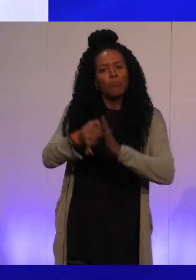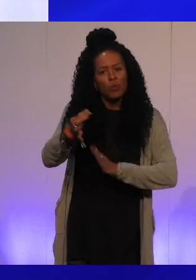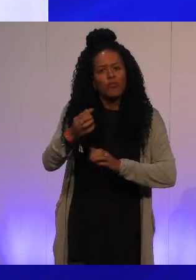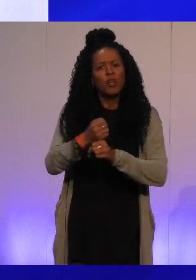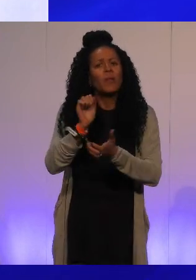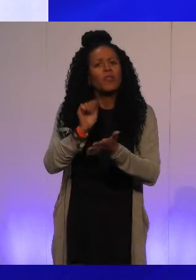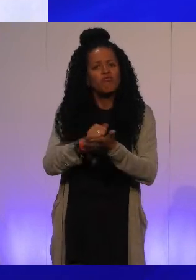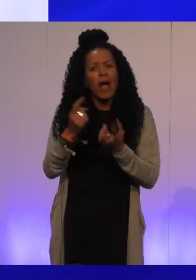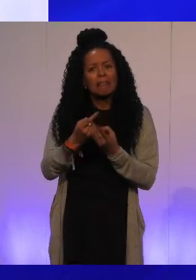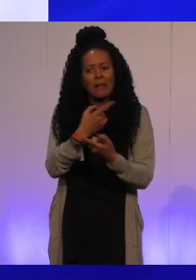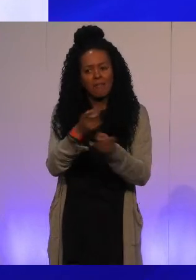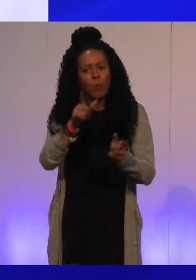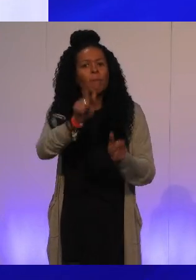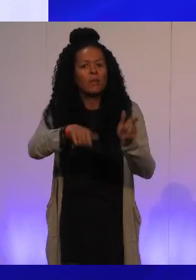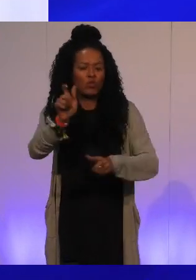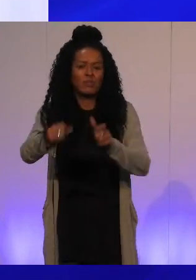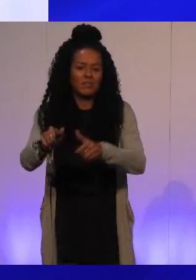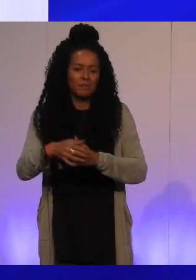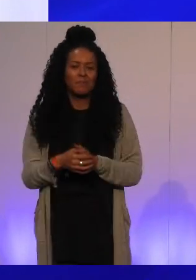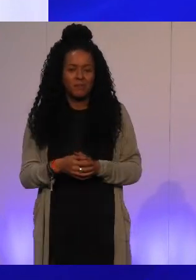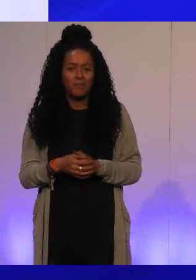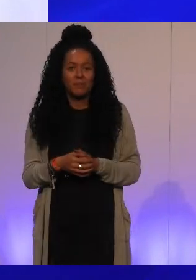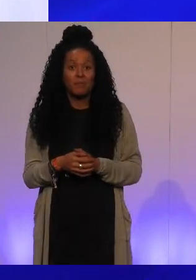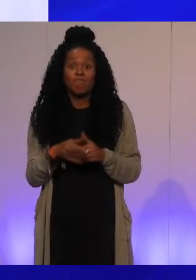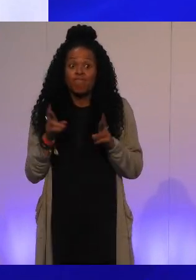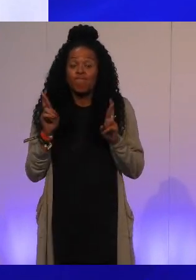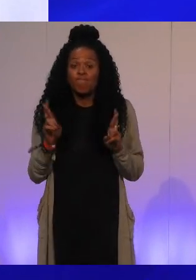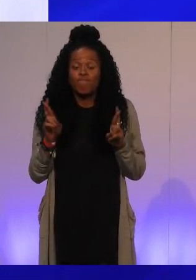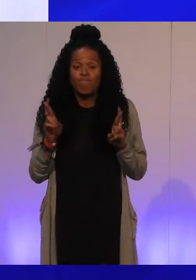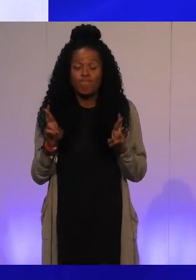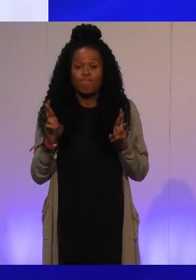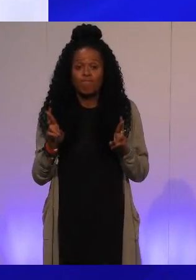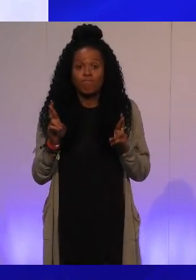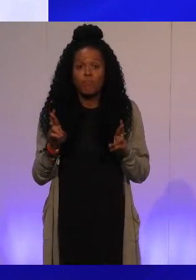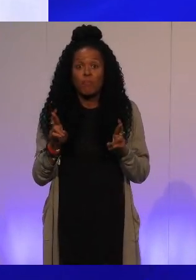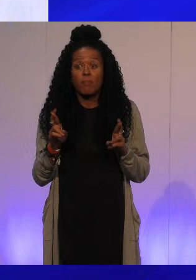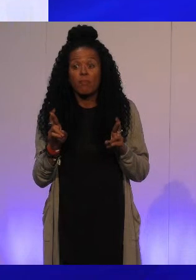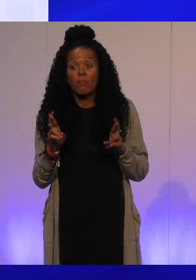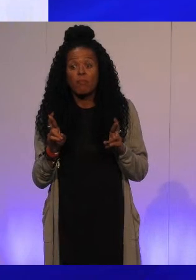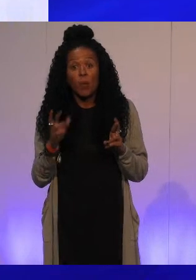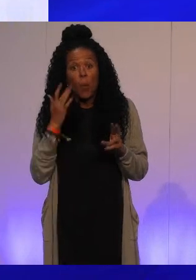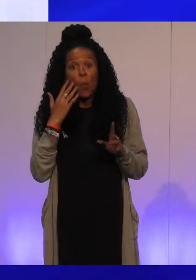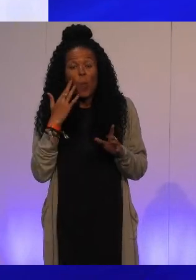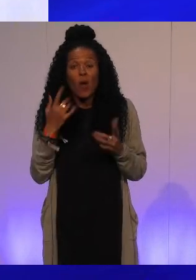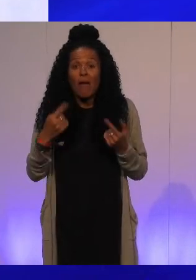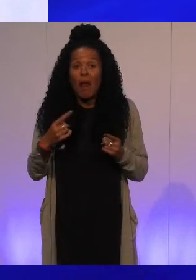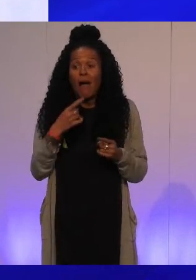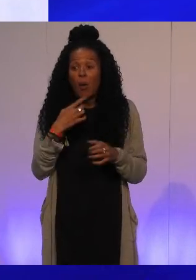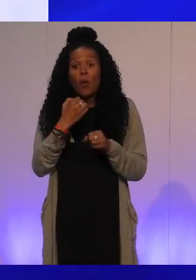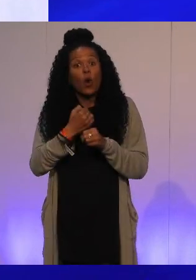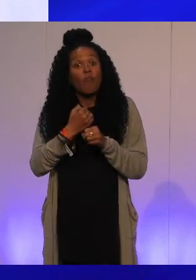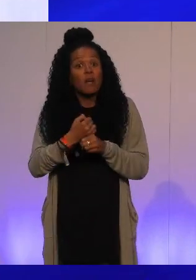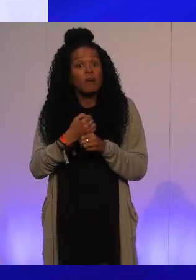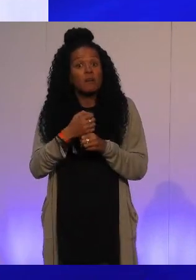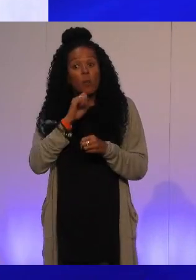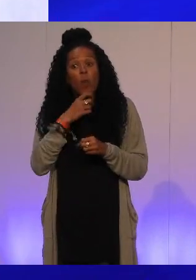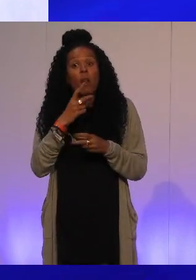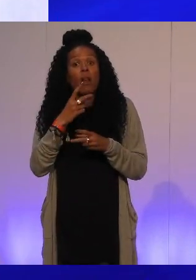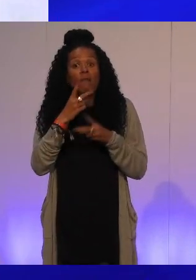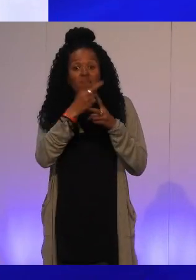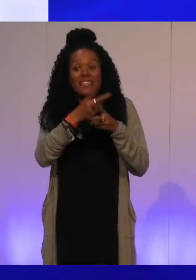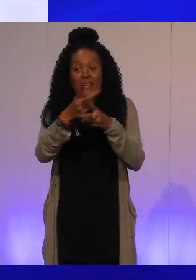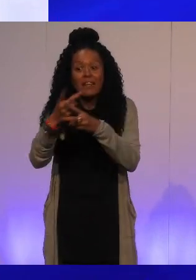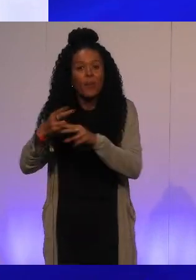right things for our patients. Hopefully, when times permit, the governors will be again able to come and visit